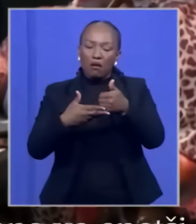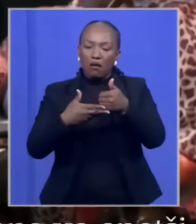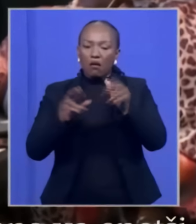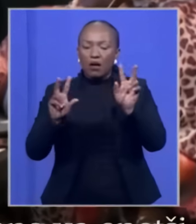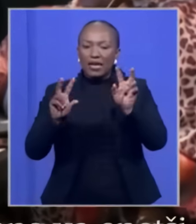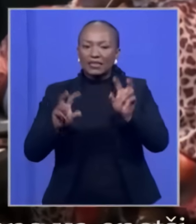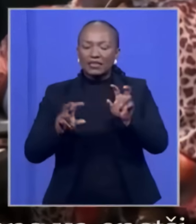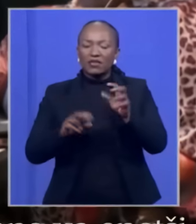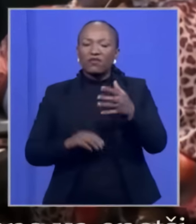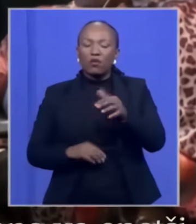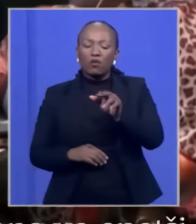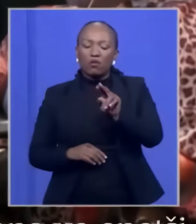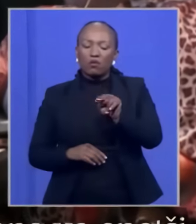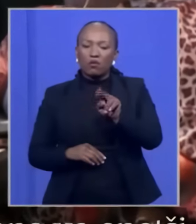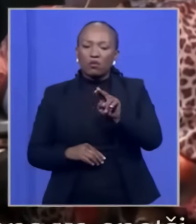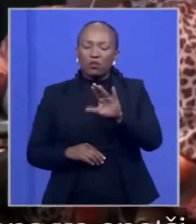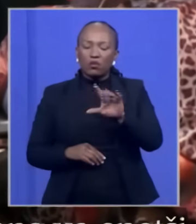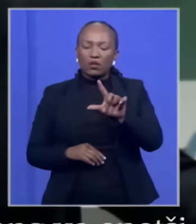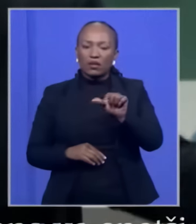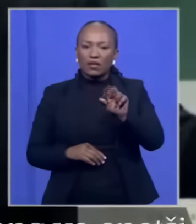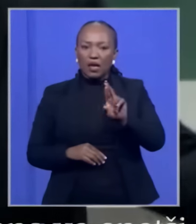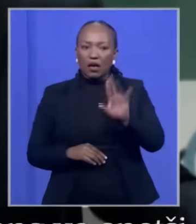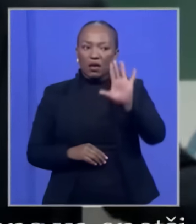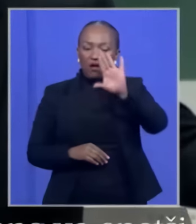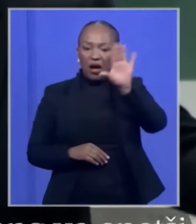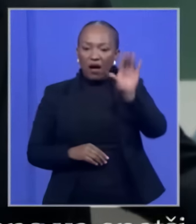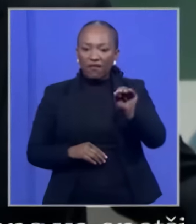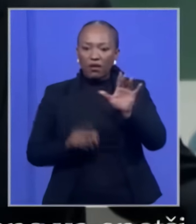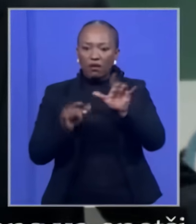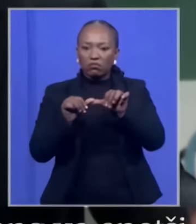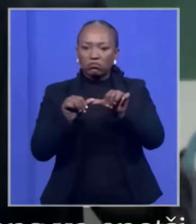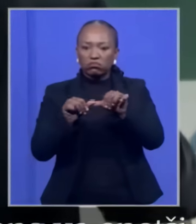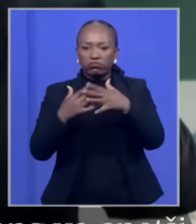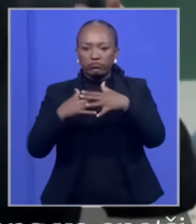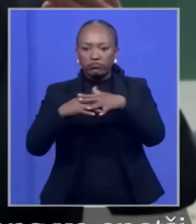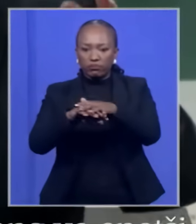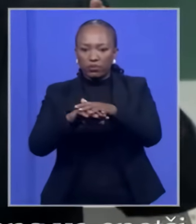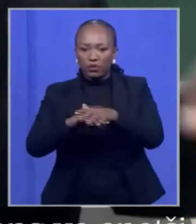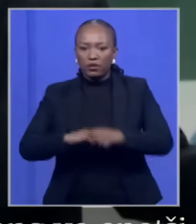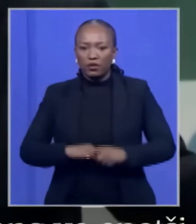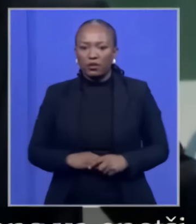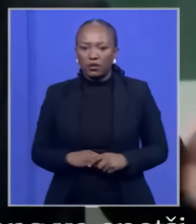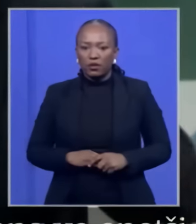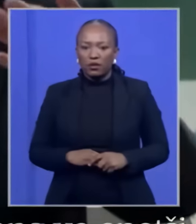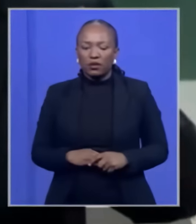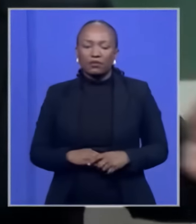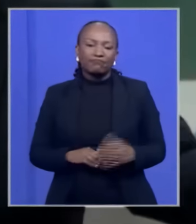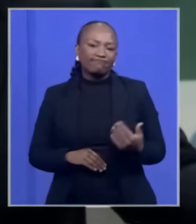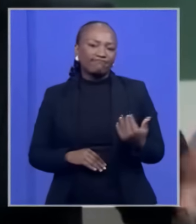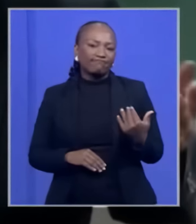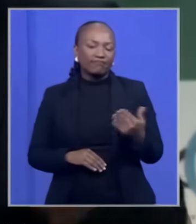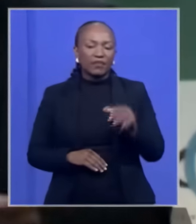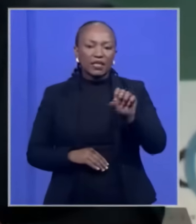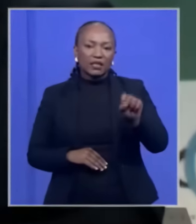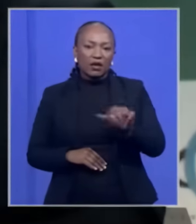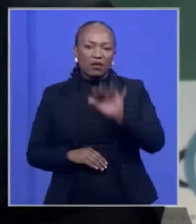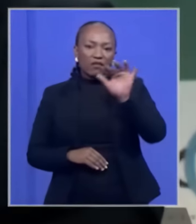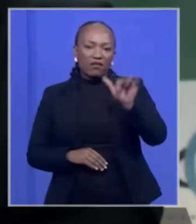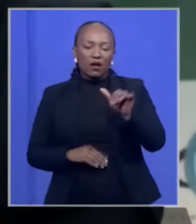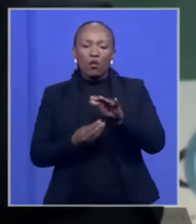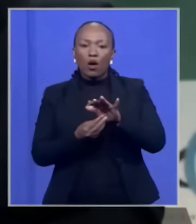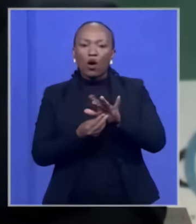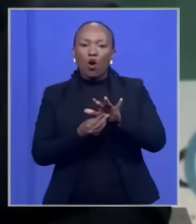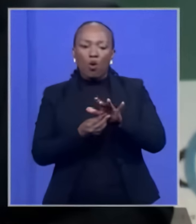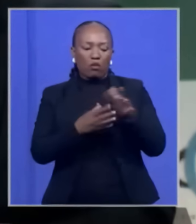wa nuclear mo kontinenteng. In South Africa in the past, when we built the big coal-fired power stations, these were never